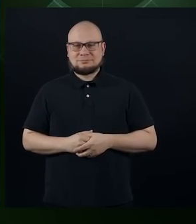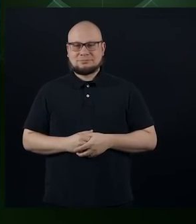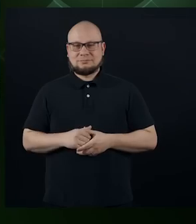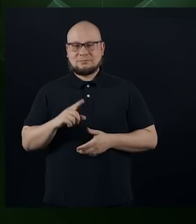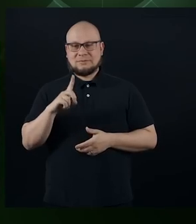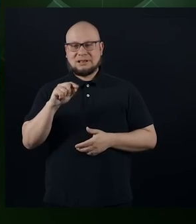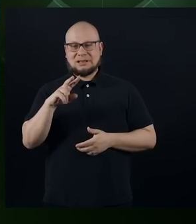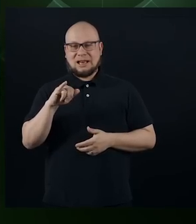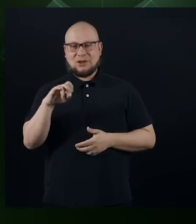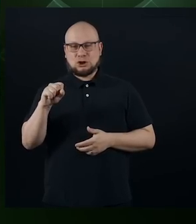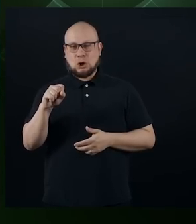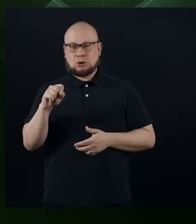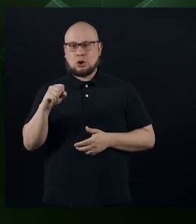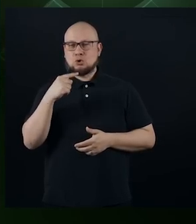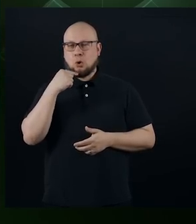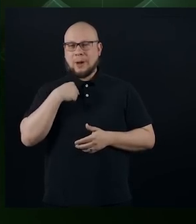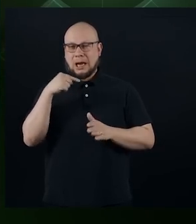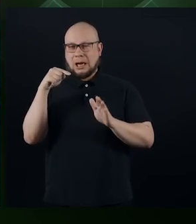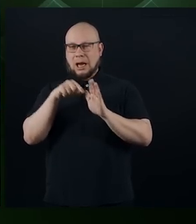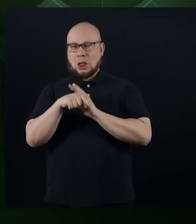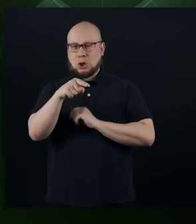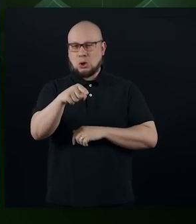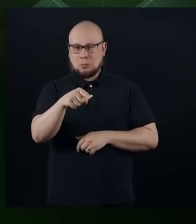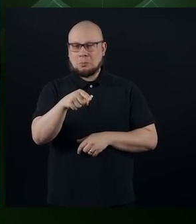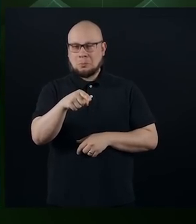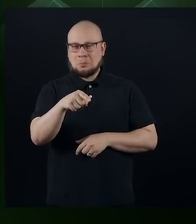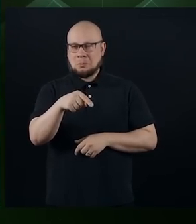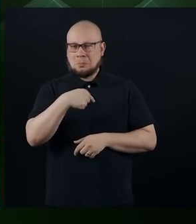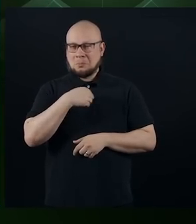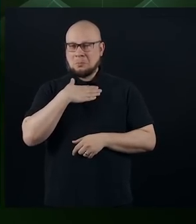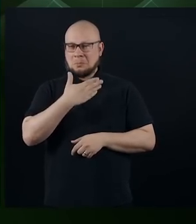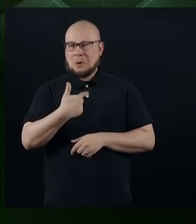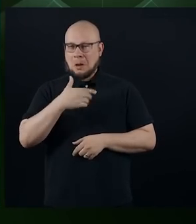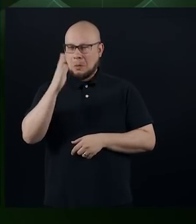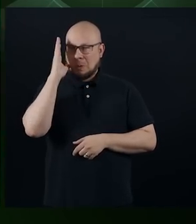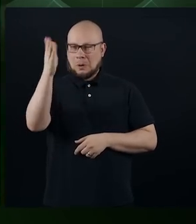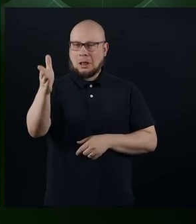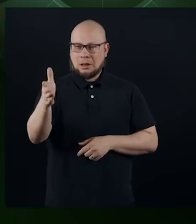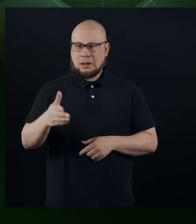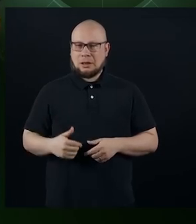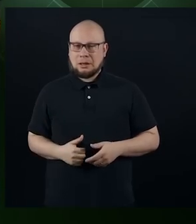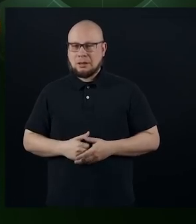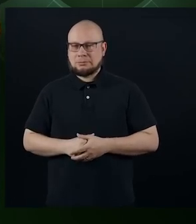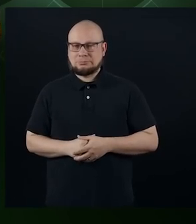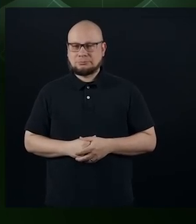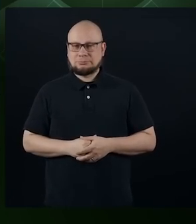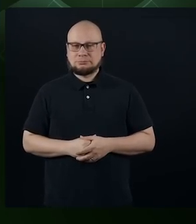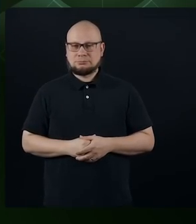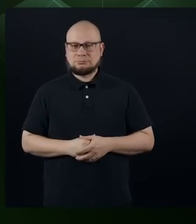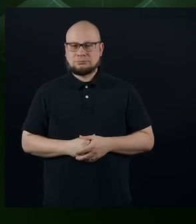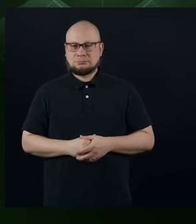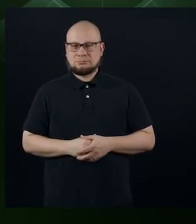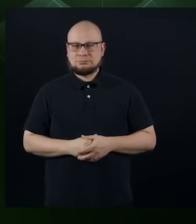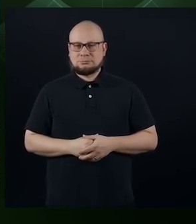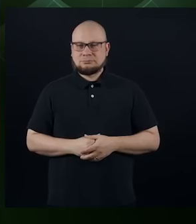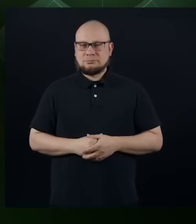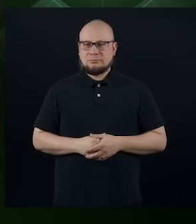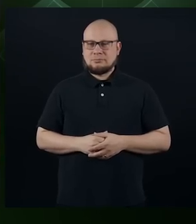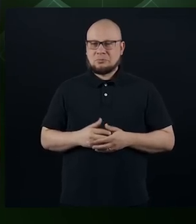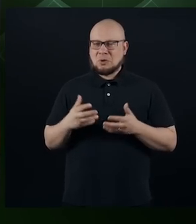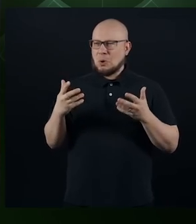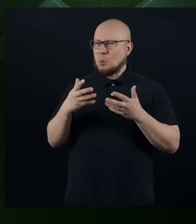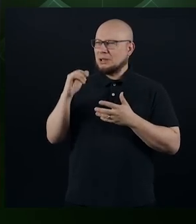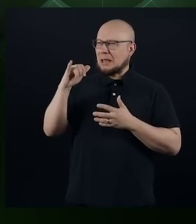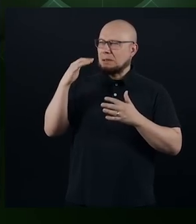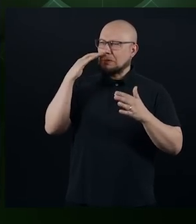Davy Jones wishes you destroyed, and I shall oblige him. What is that